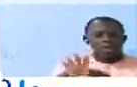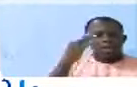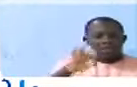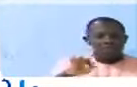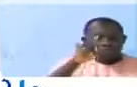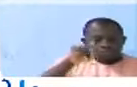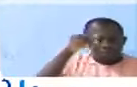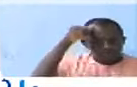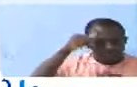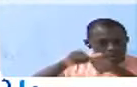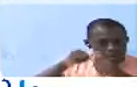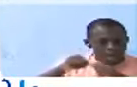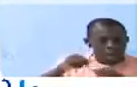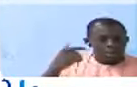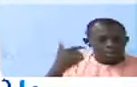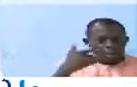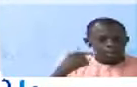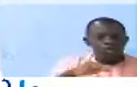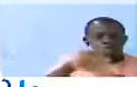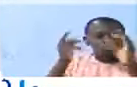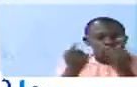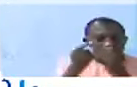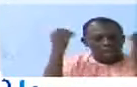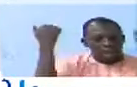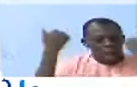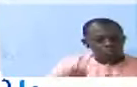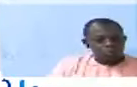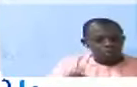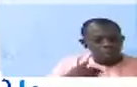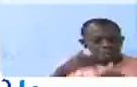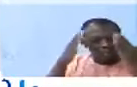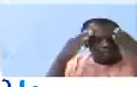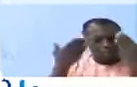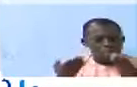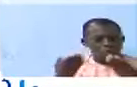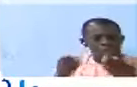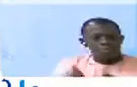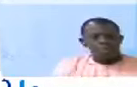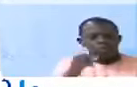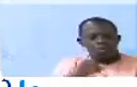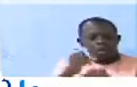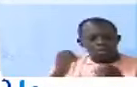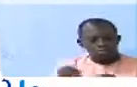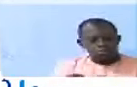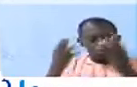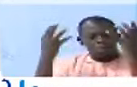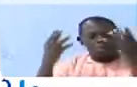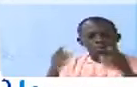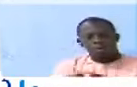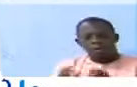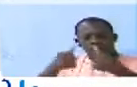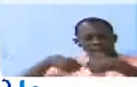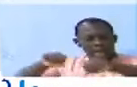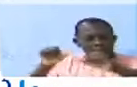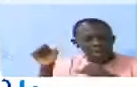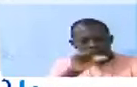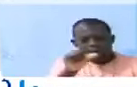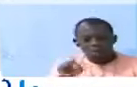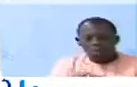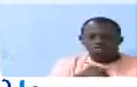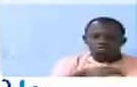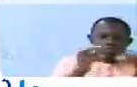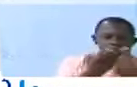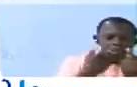remember, that was the day that something happened. I don't know whether a bomb exploded somewhere or whether it was a grenade which exploded